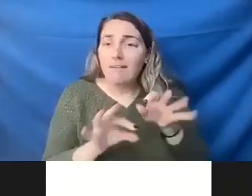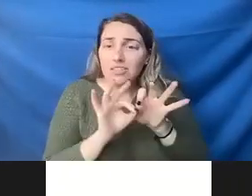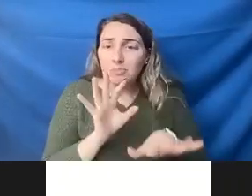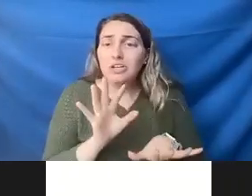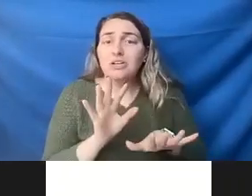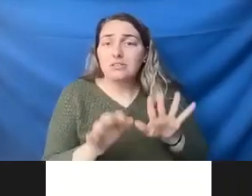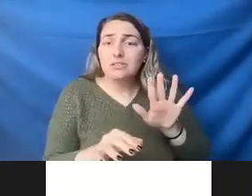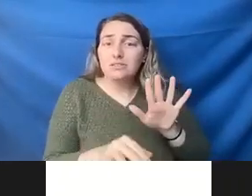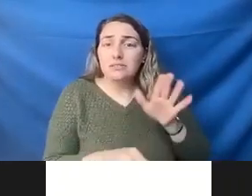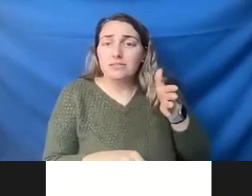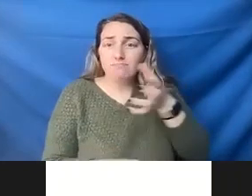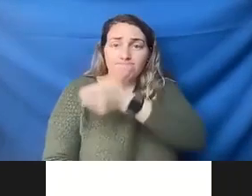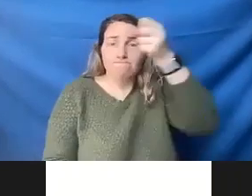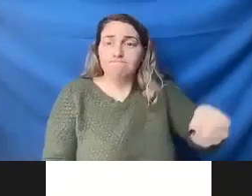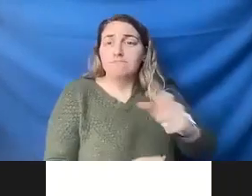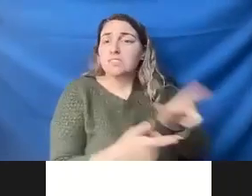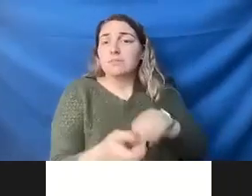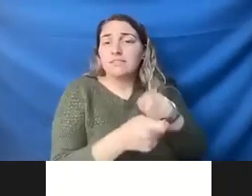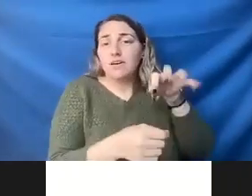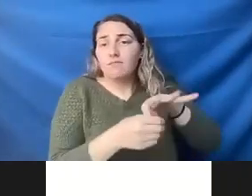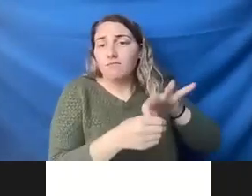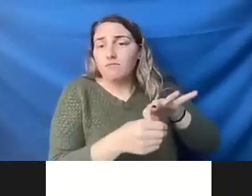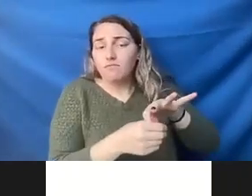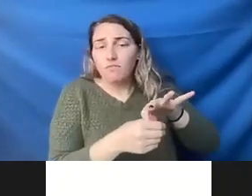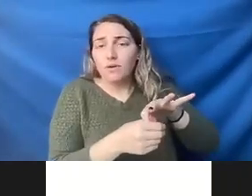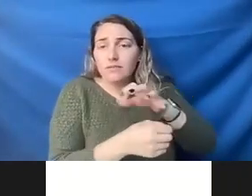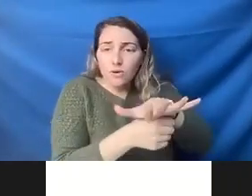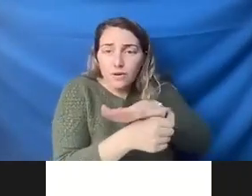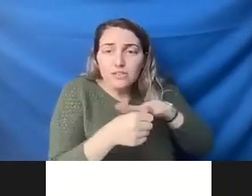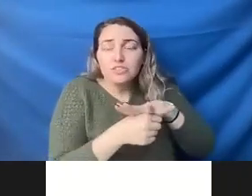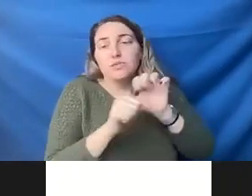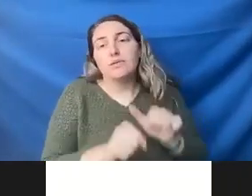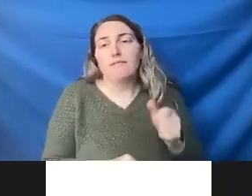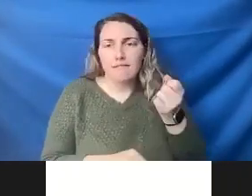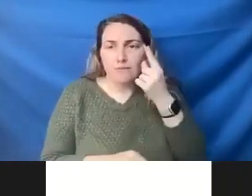voters understand the information that's in their ballot and the process to vote.